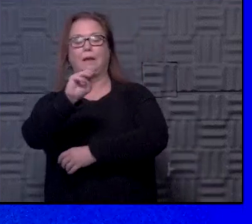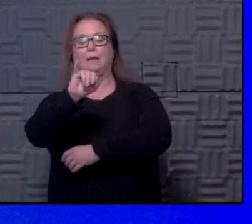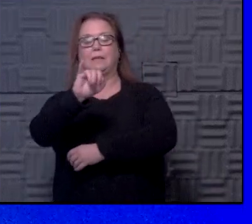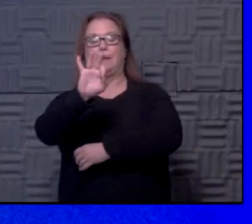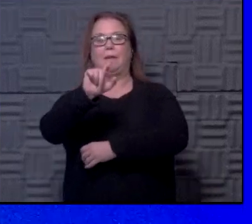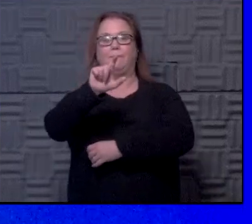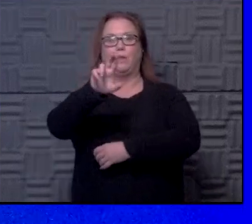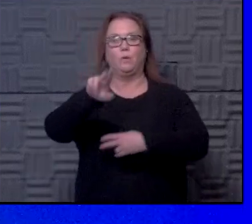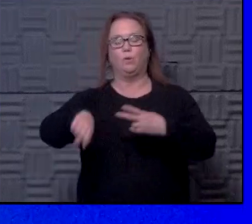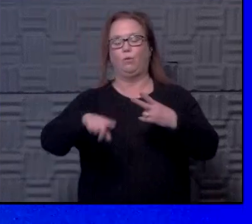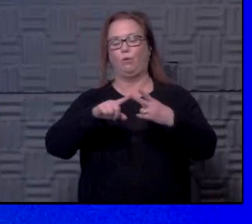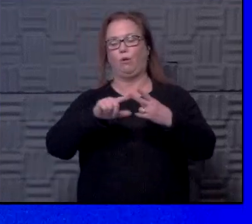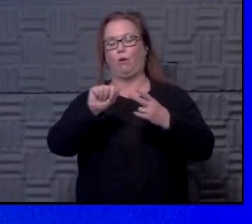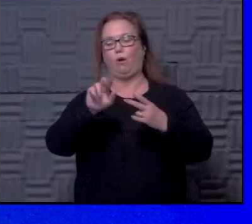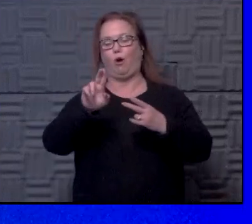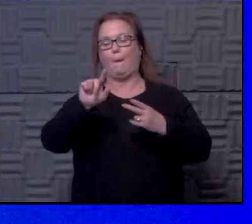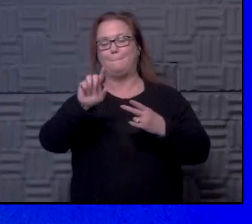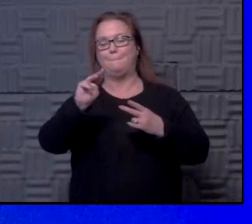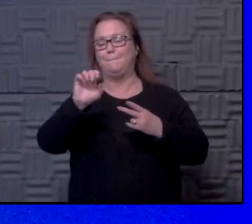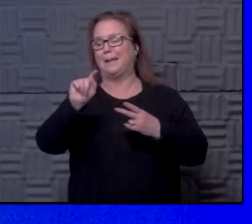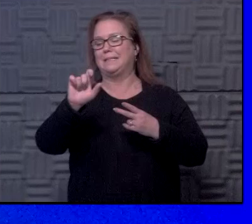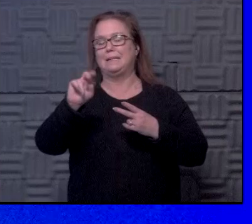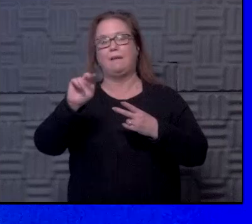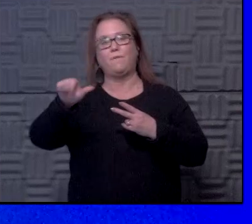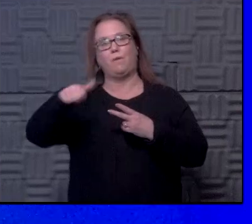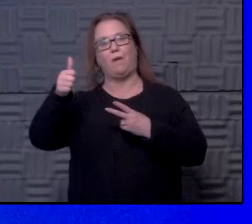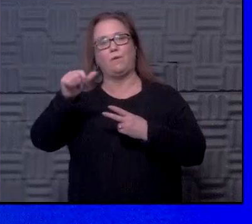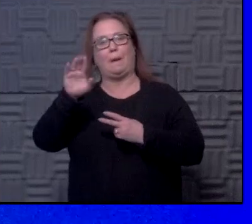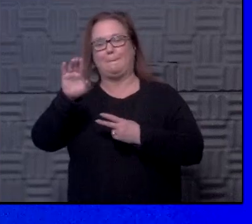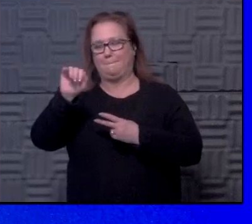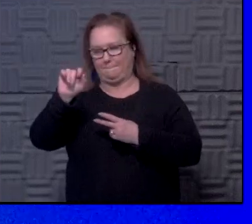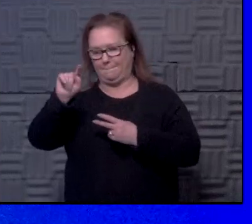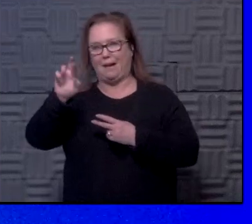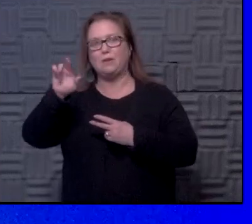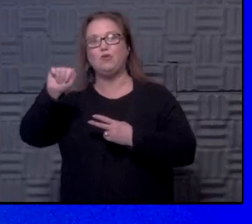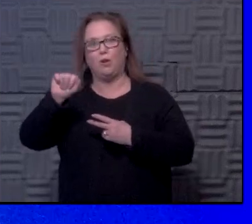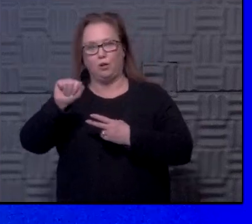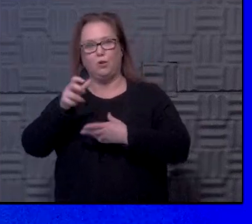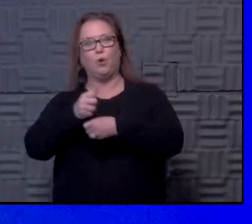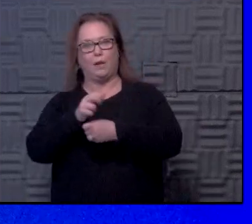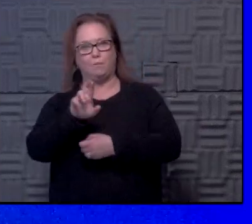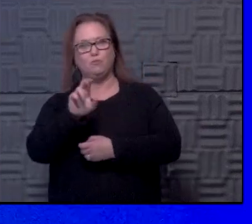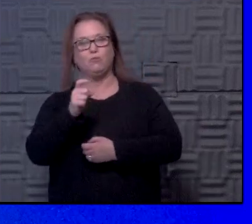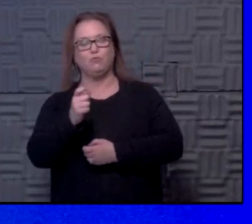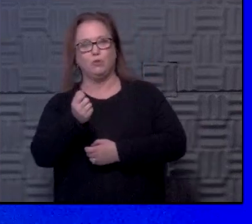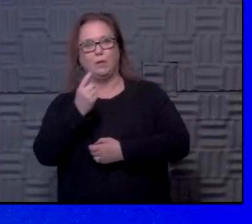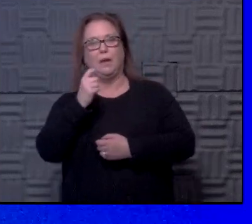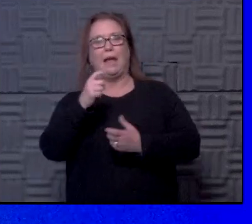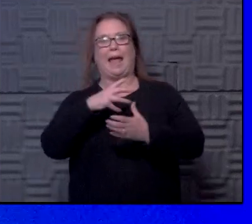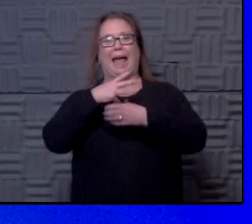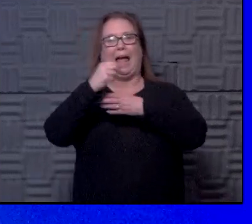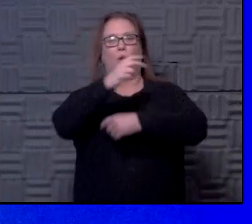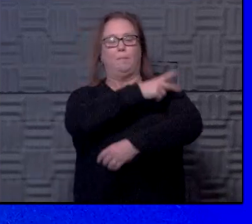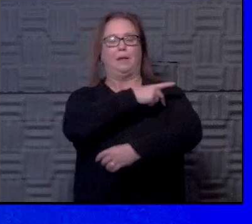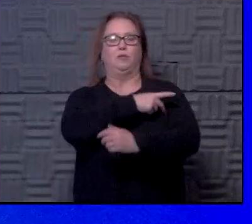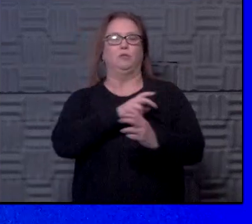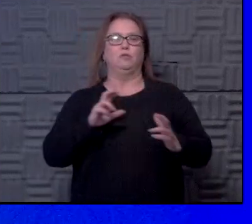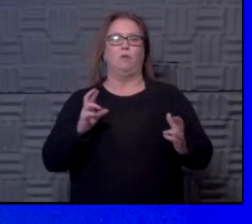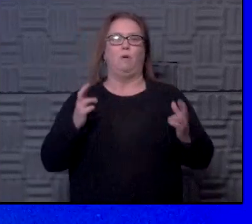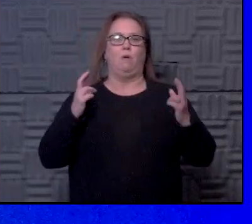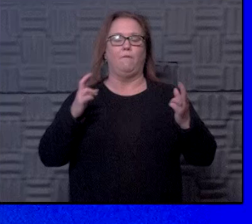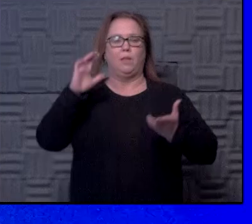influenza or Augmentin for other bacterial infections, you can get a prescription and take them as an outpatient to